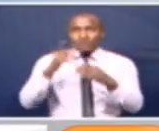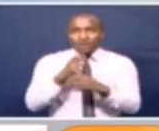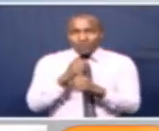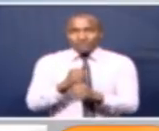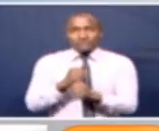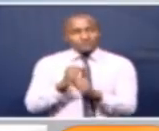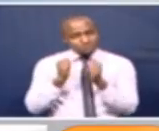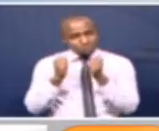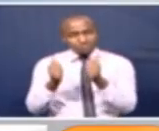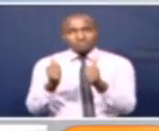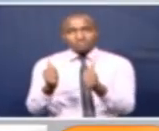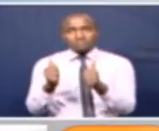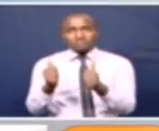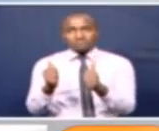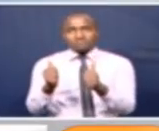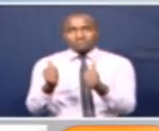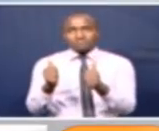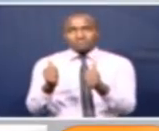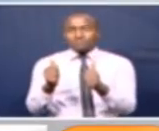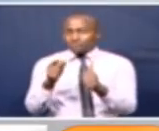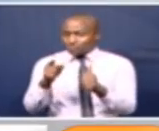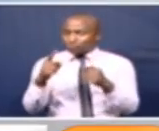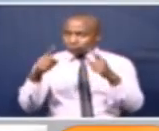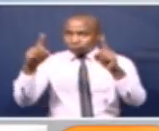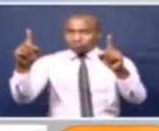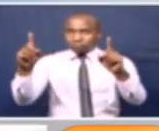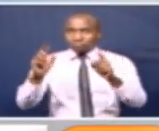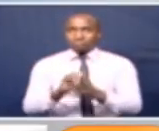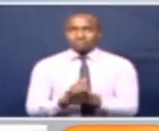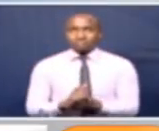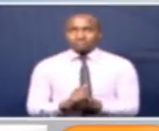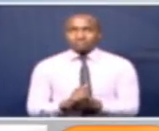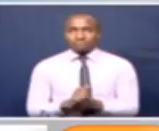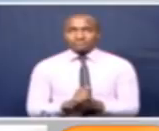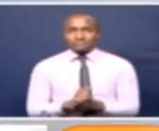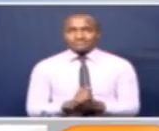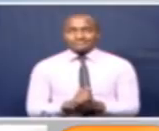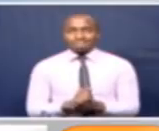is admirable. May you excel.